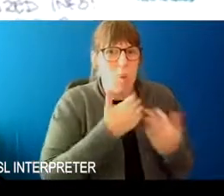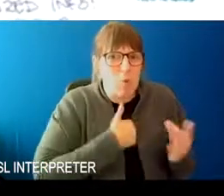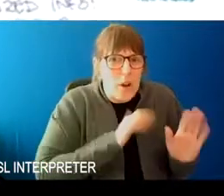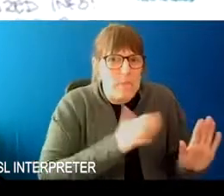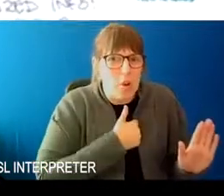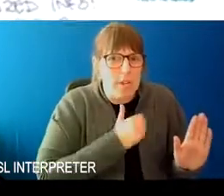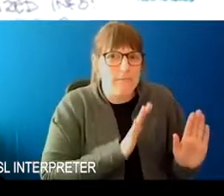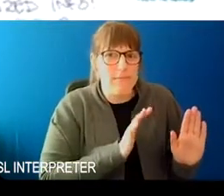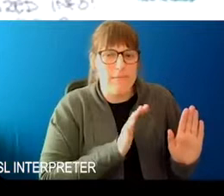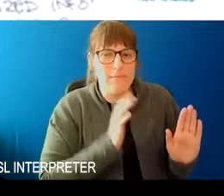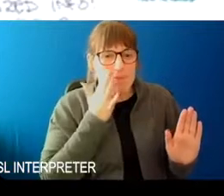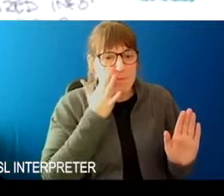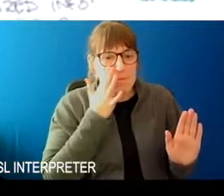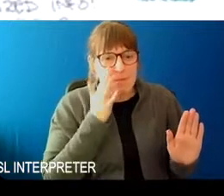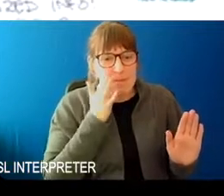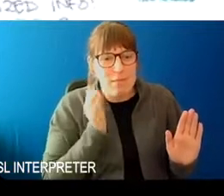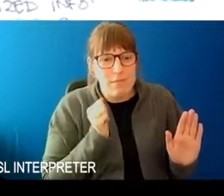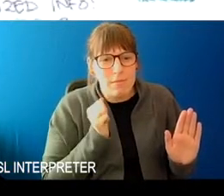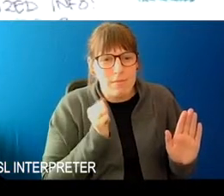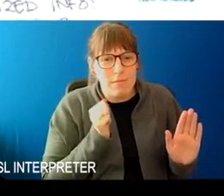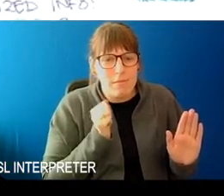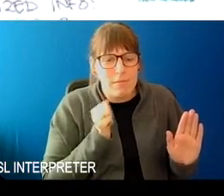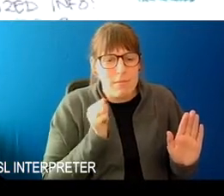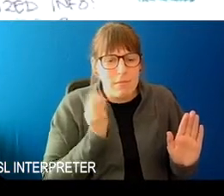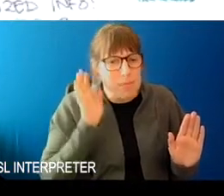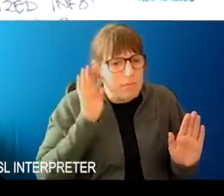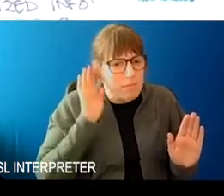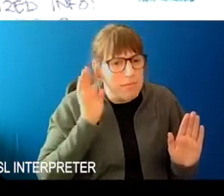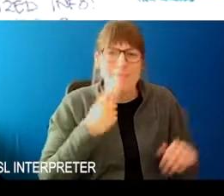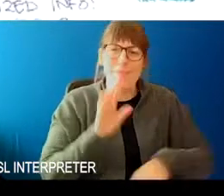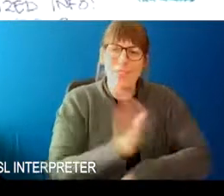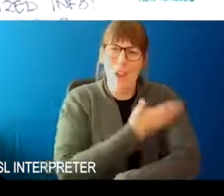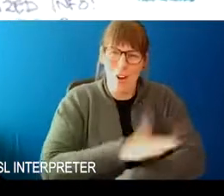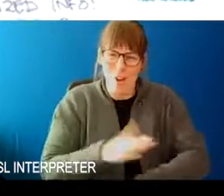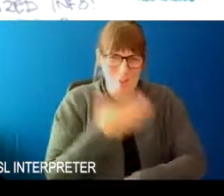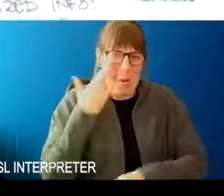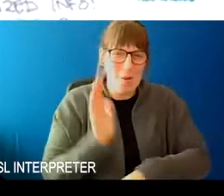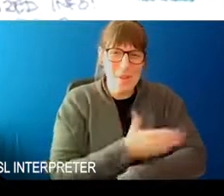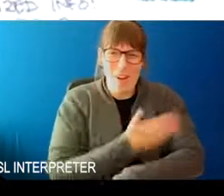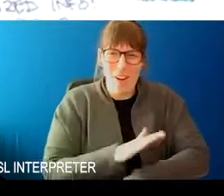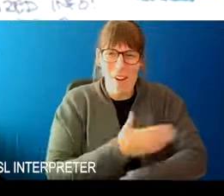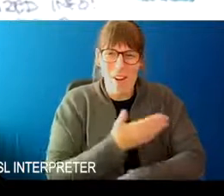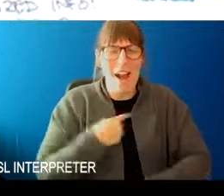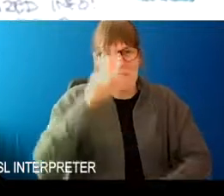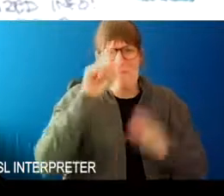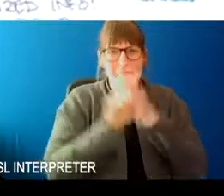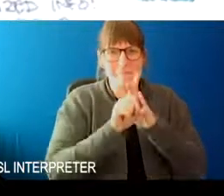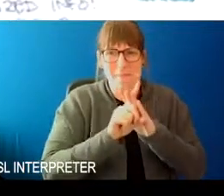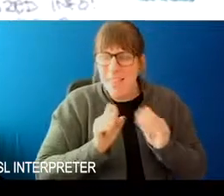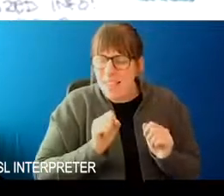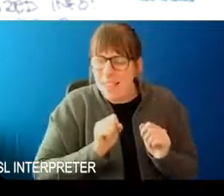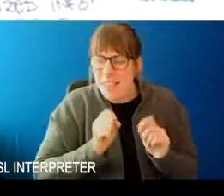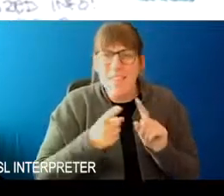really, sorry. No, go. You know what really reminds me of that? It's a song. You probably